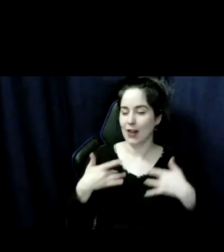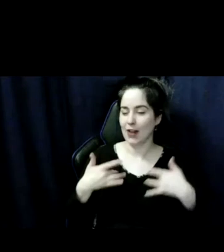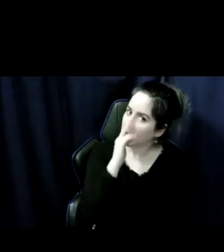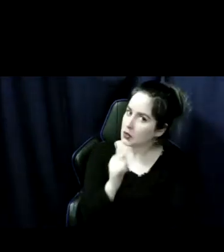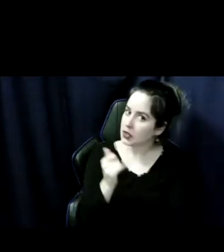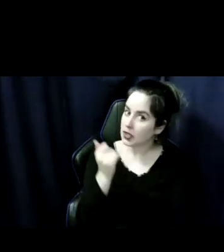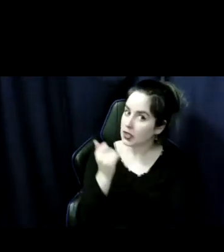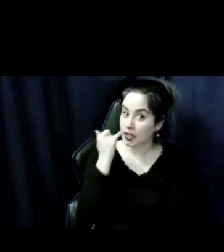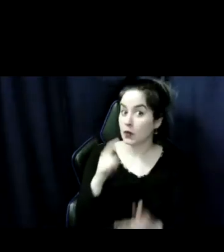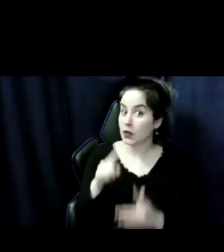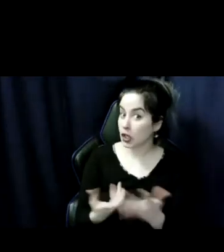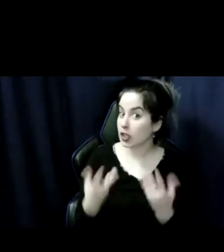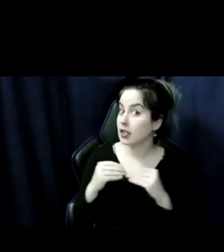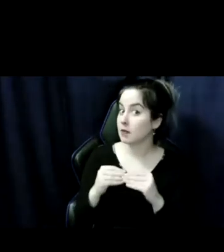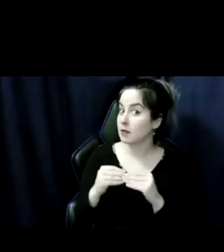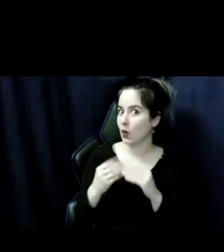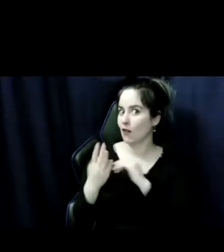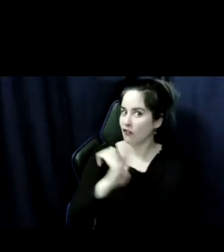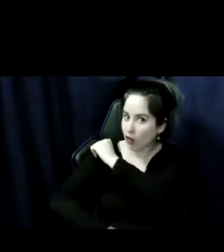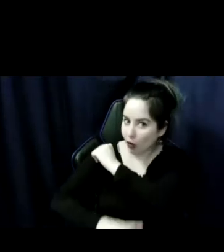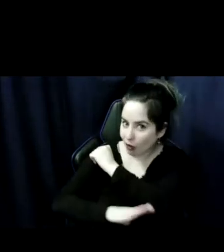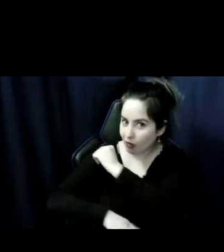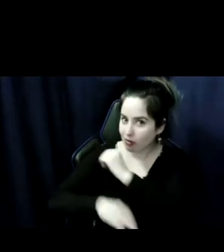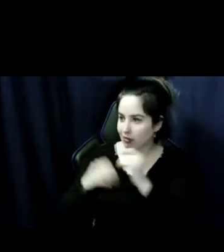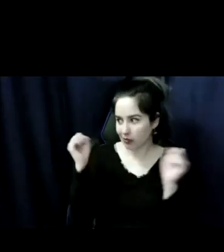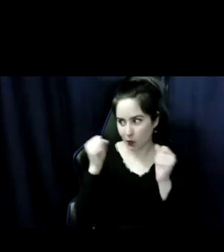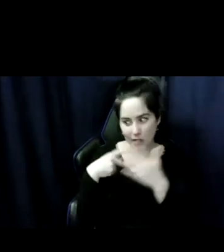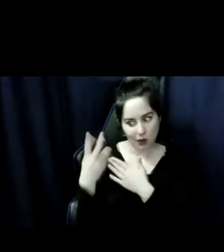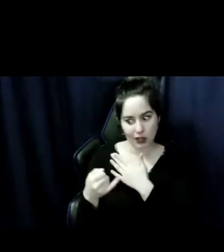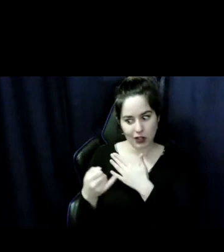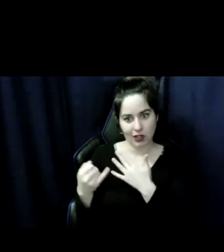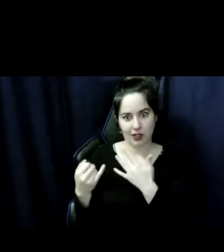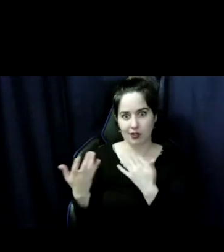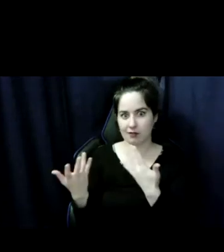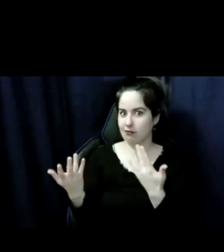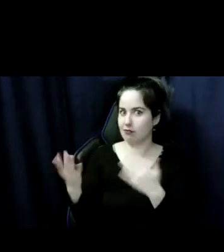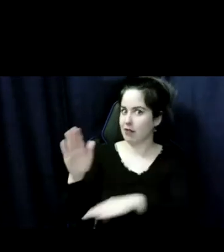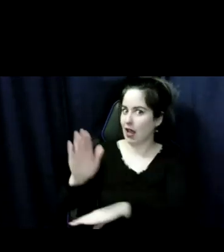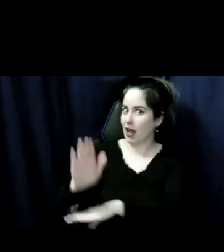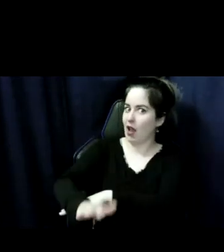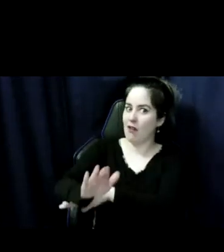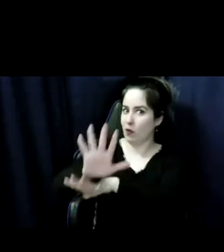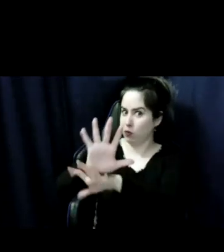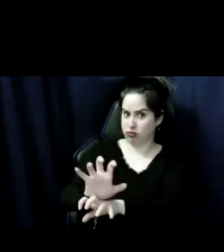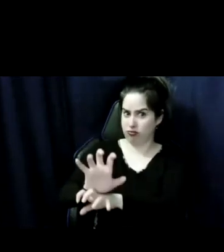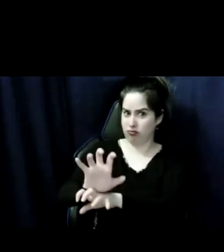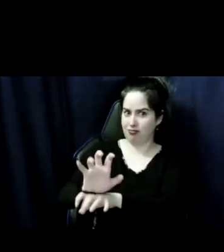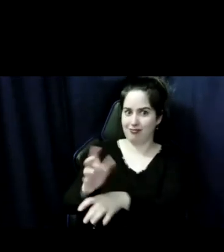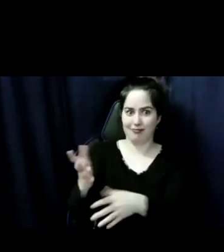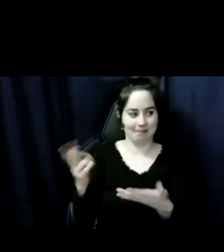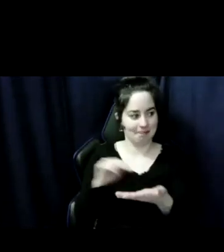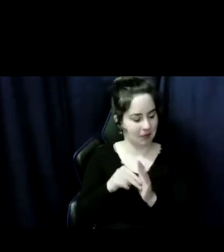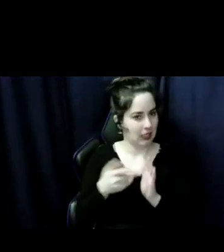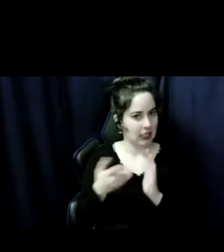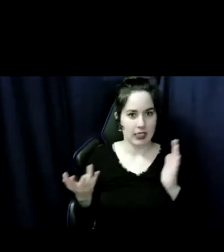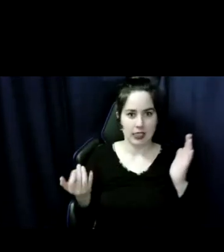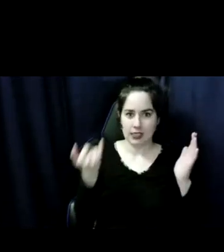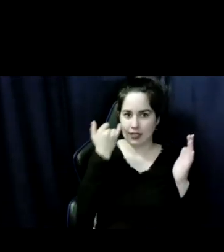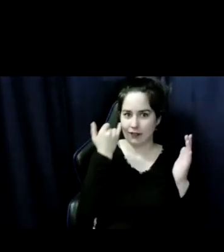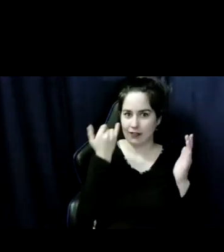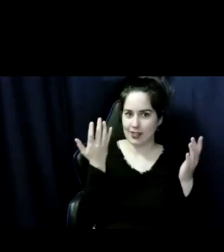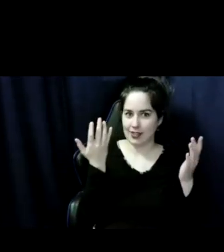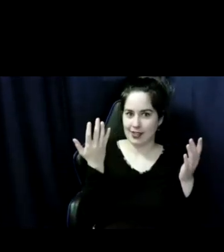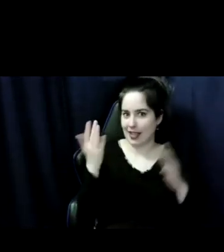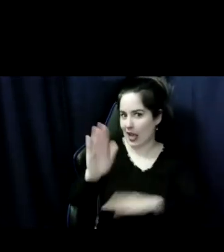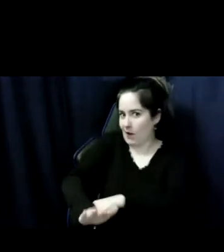fall and winter projects, it gets dark so early that everything's going to be nighttime stuff at a certain point. If things are happening in the evening. So